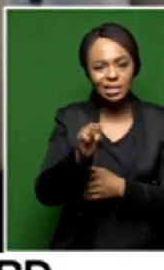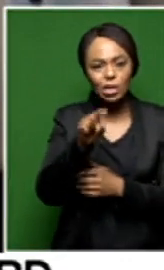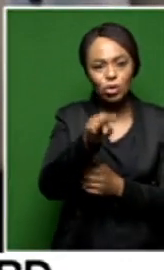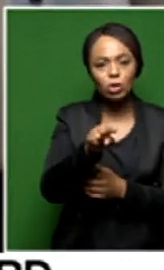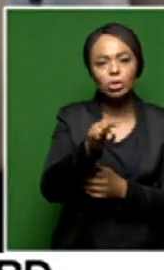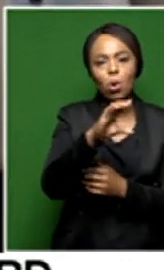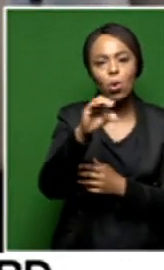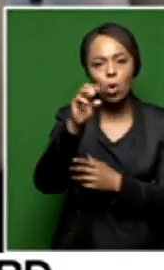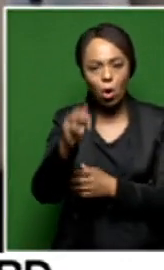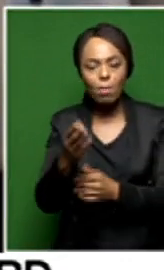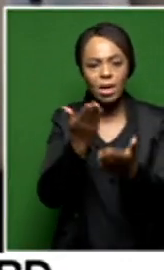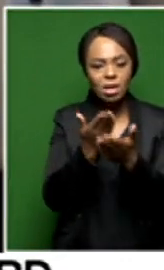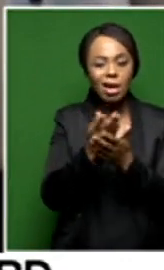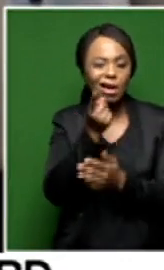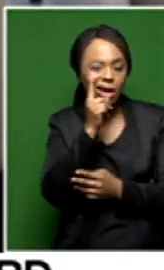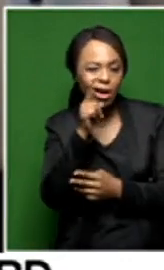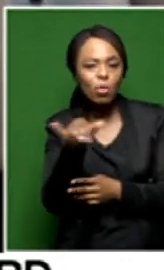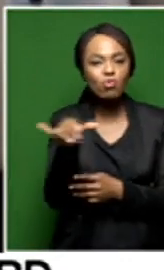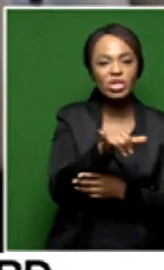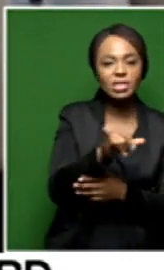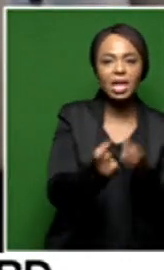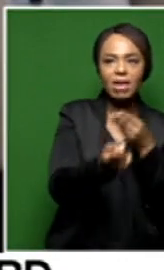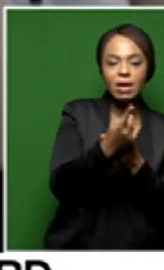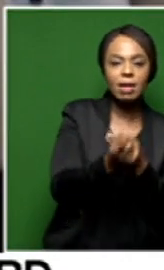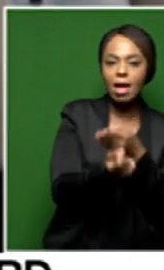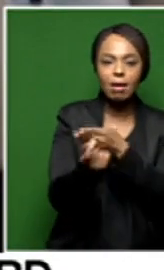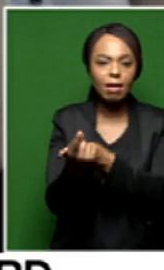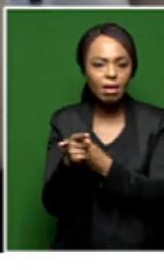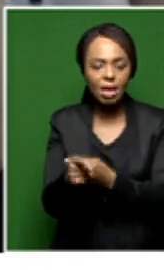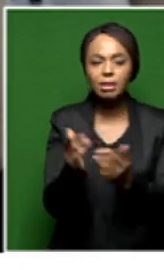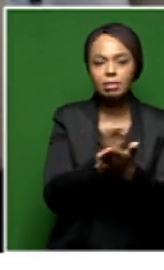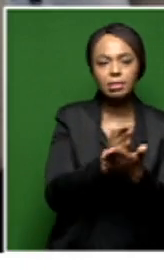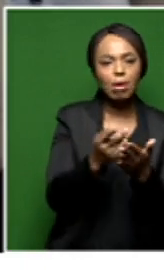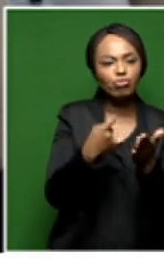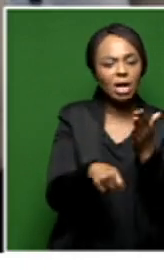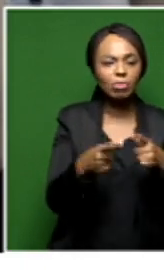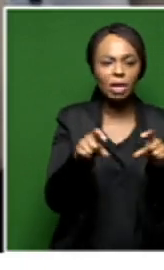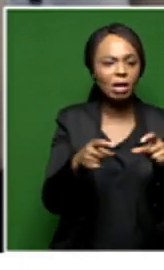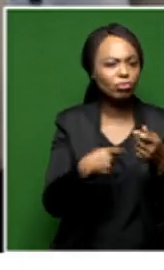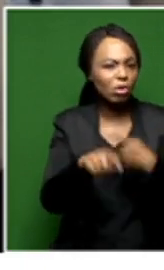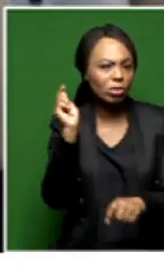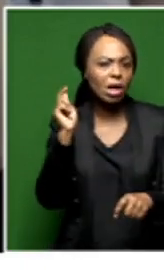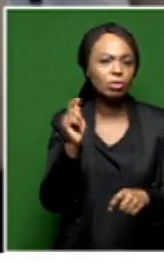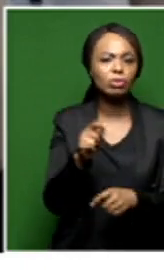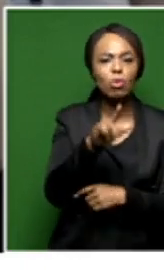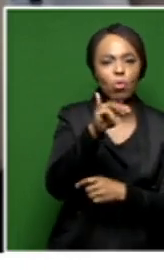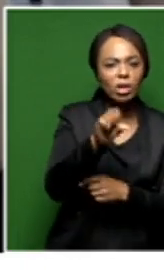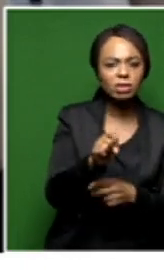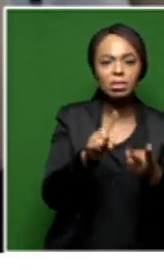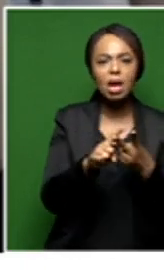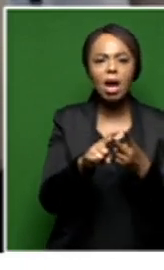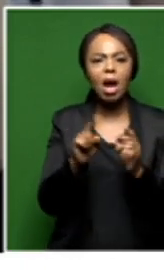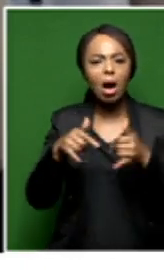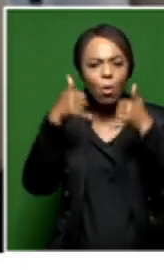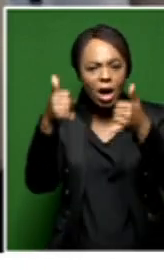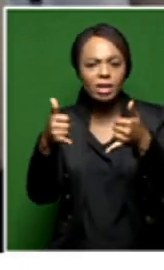able to see which events are still available. I have to admit, a number of them are already sold out. So the Loeries Comedy Evening is sold out. The actual awards evening